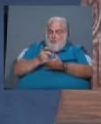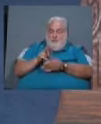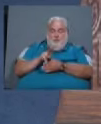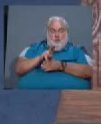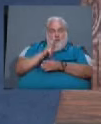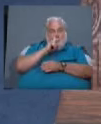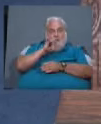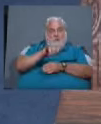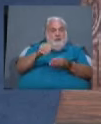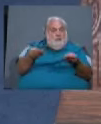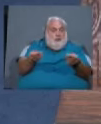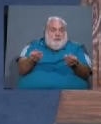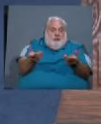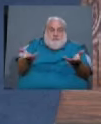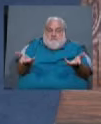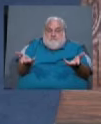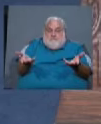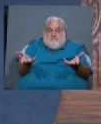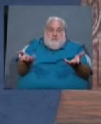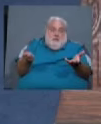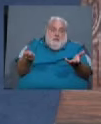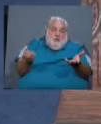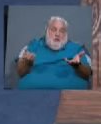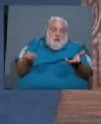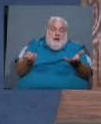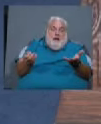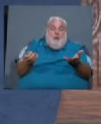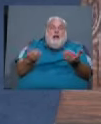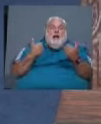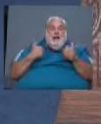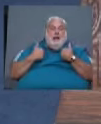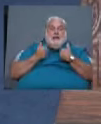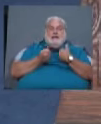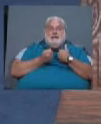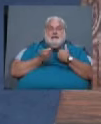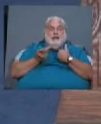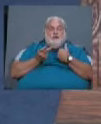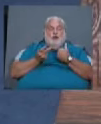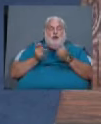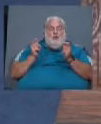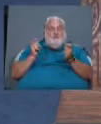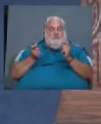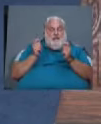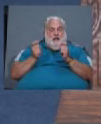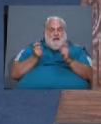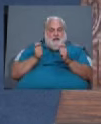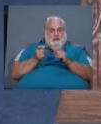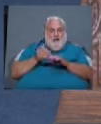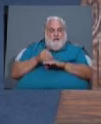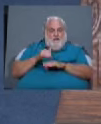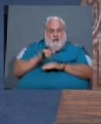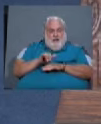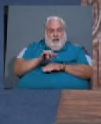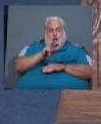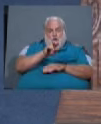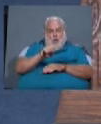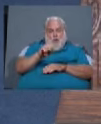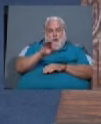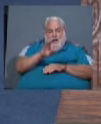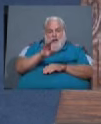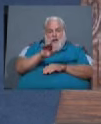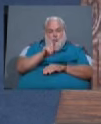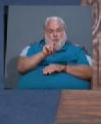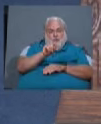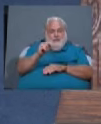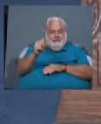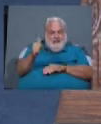the property. And there were several revisions after that, 2009, 2010,